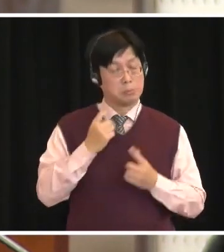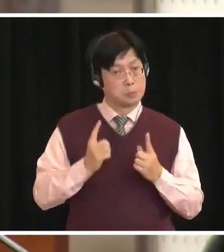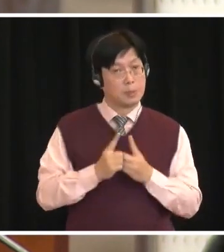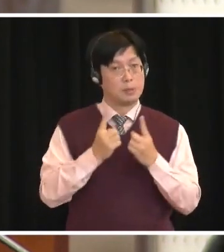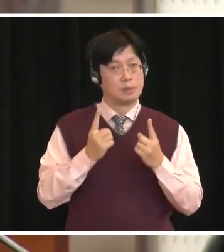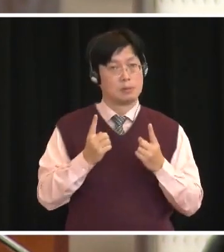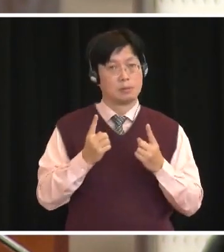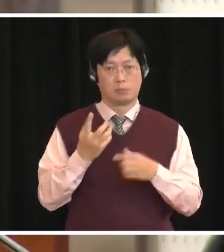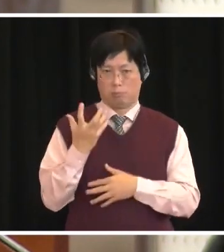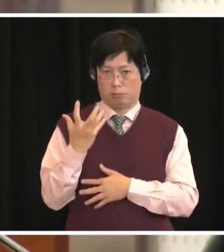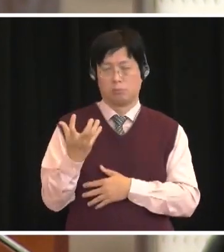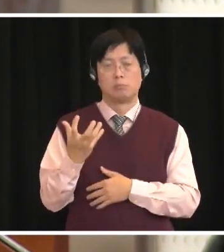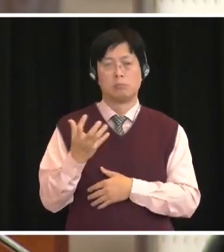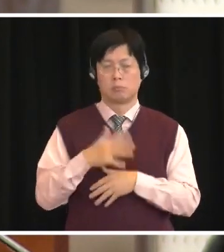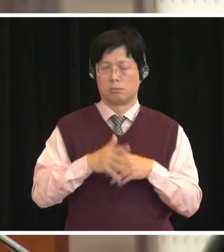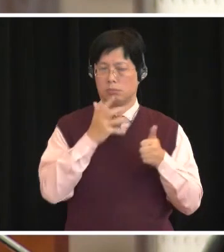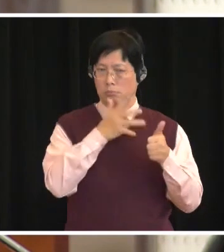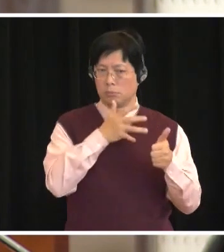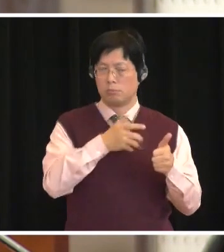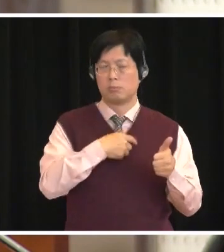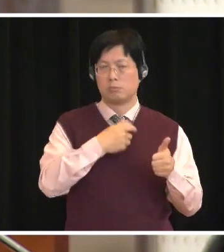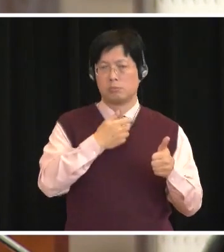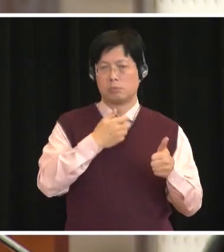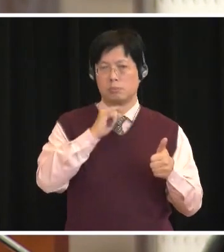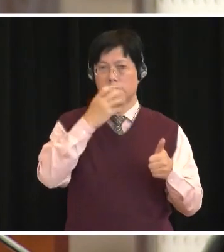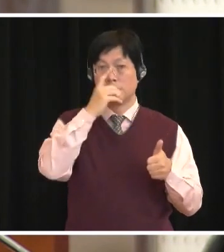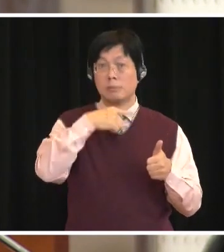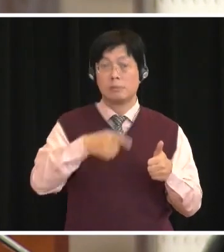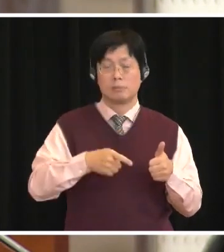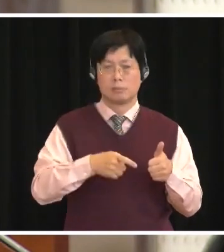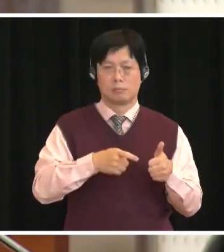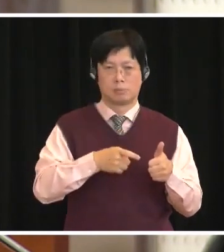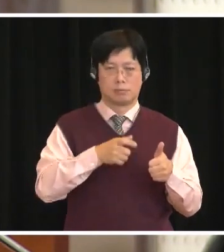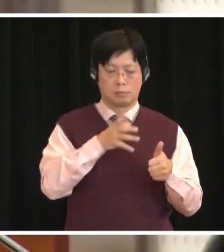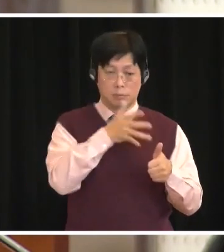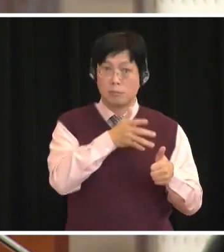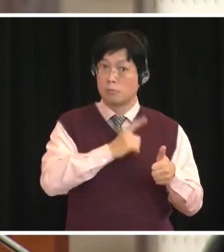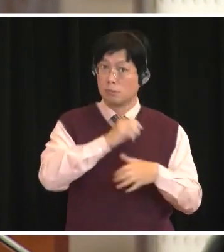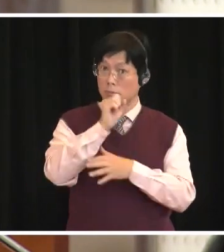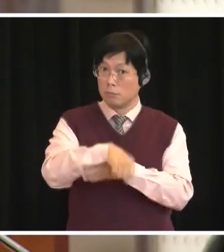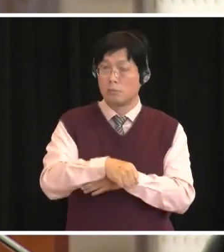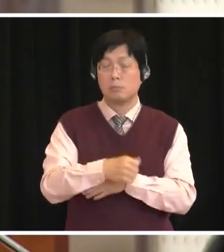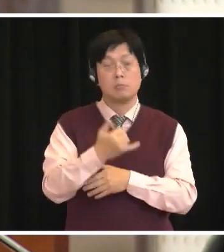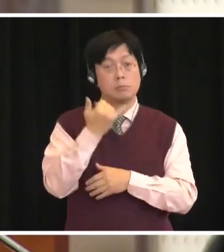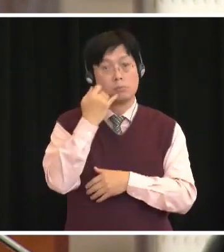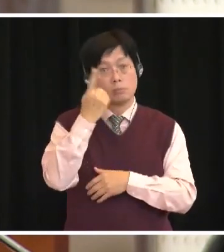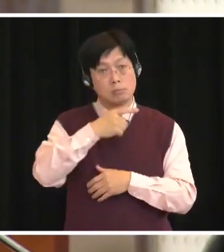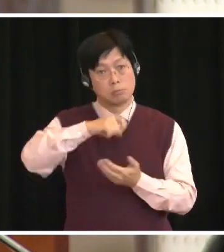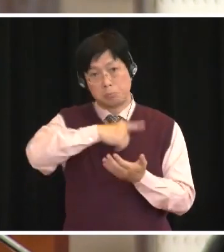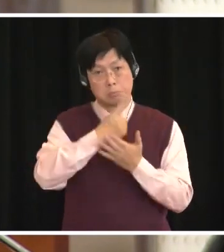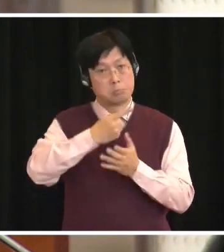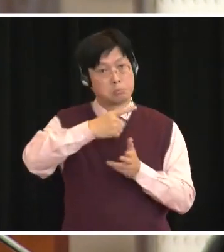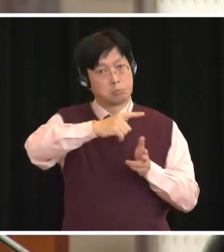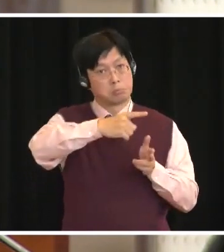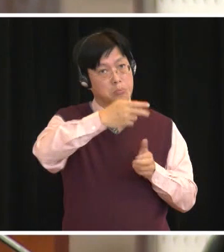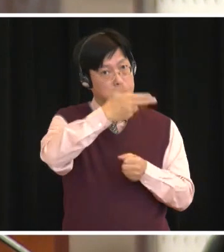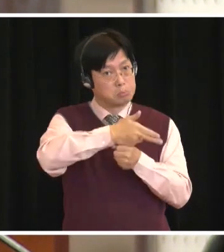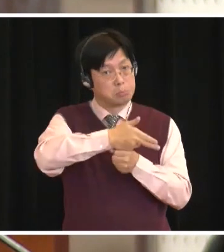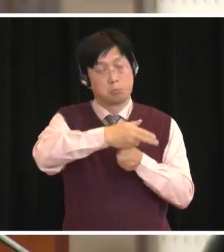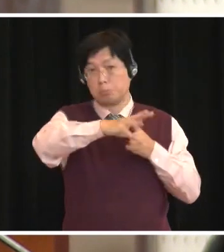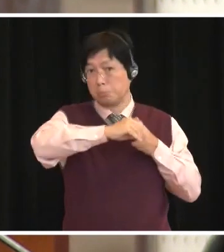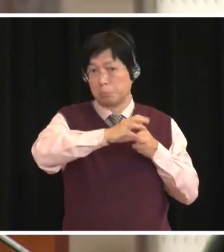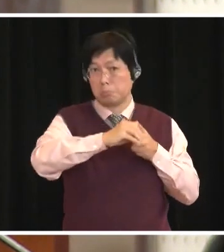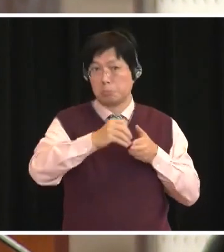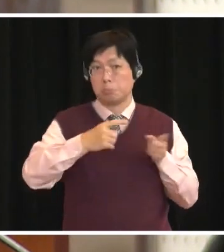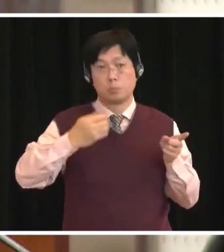perpetrators of other crimes. Therefore, we will ask the victim, do you want